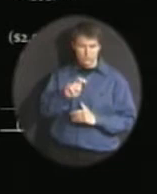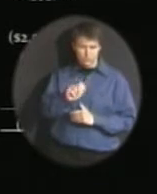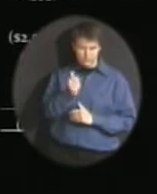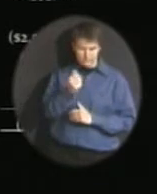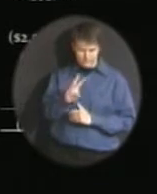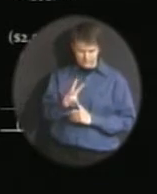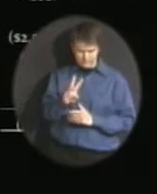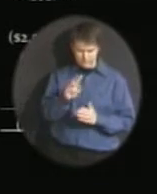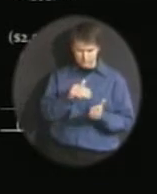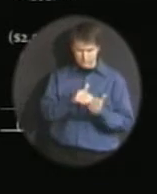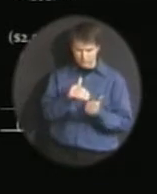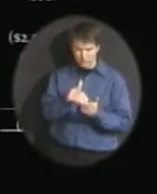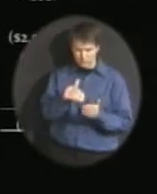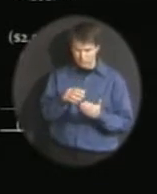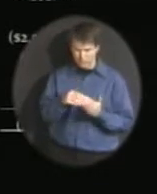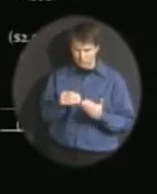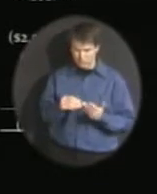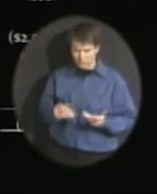million. Before